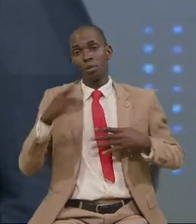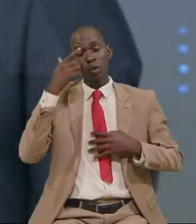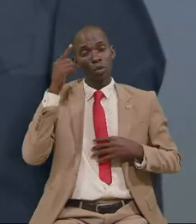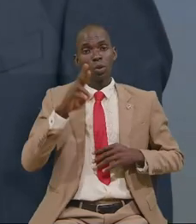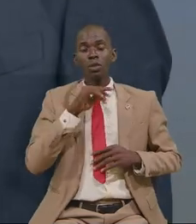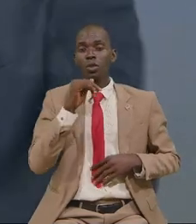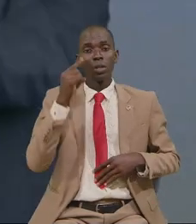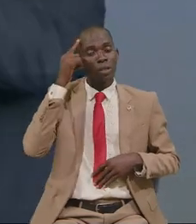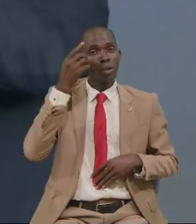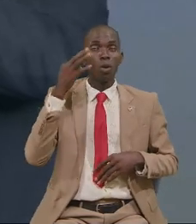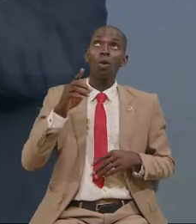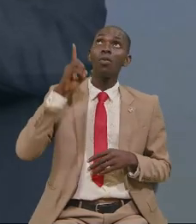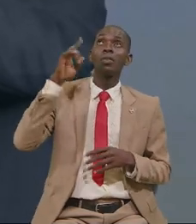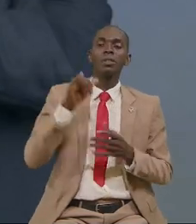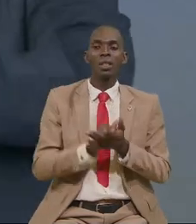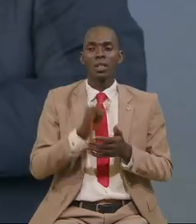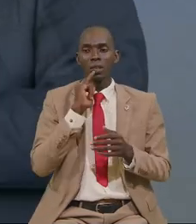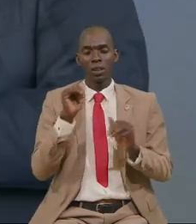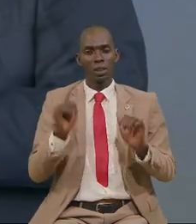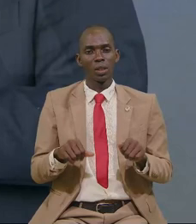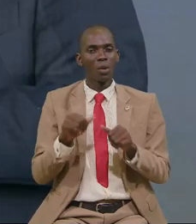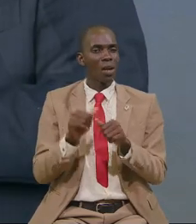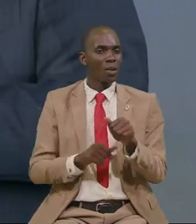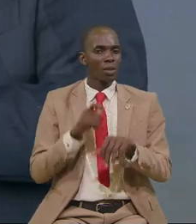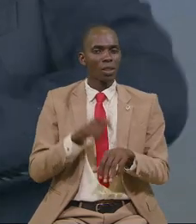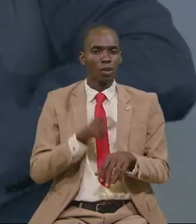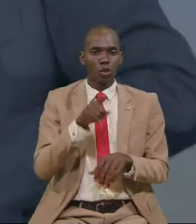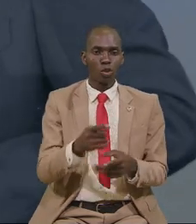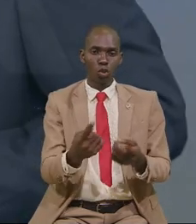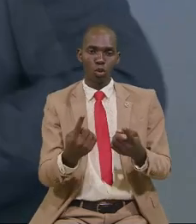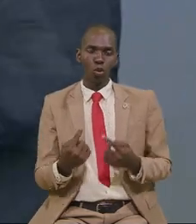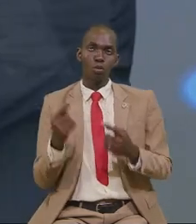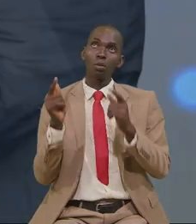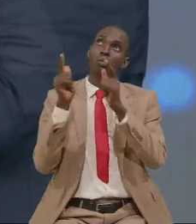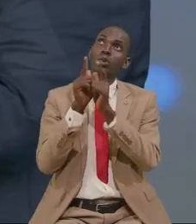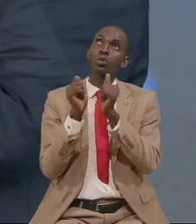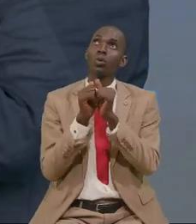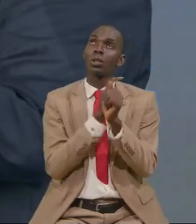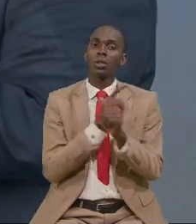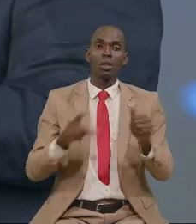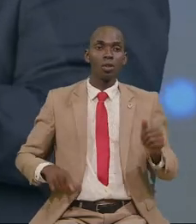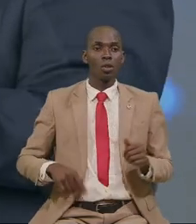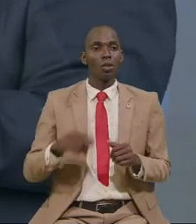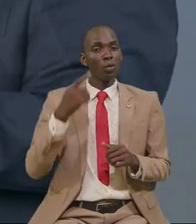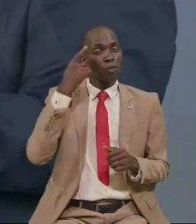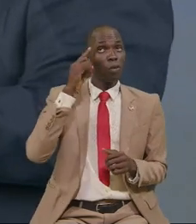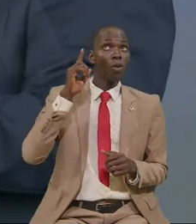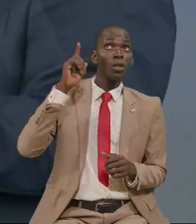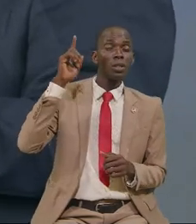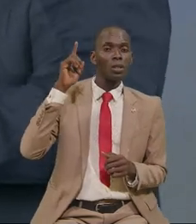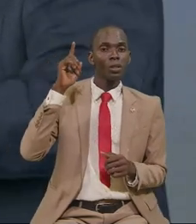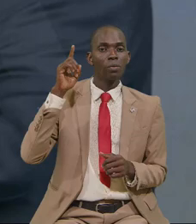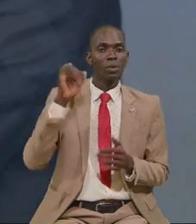him that is able. Every time you come unto the Lord, for him that is able to give